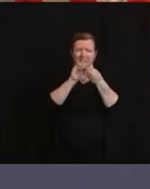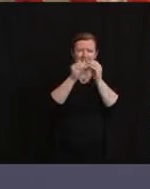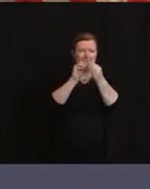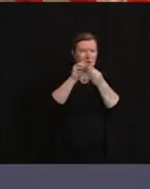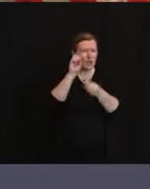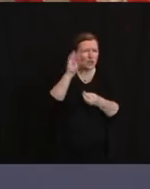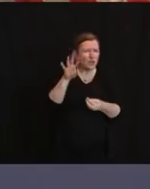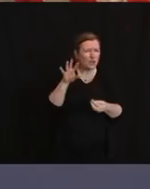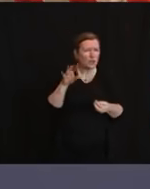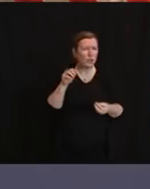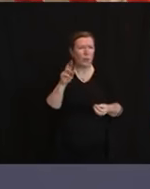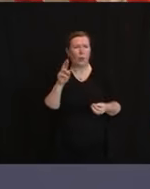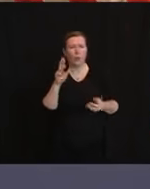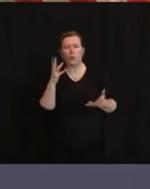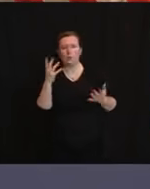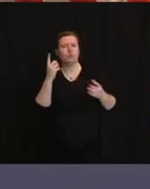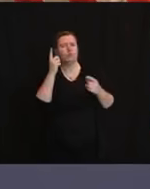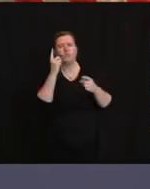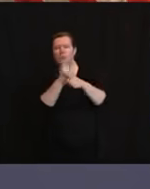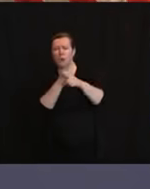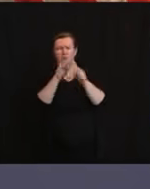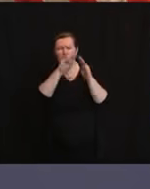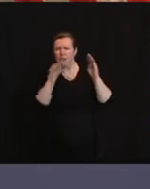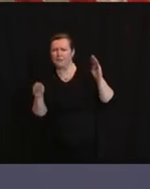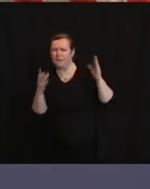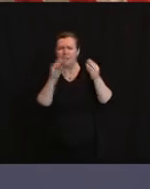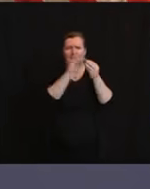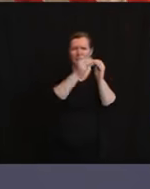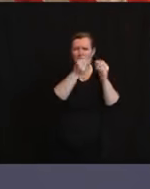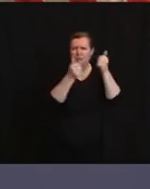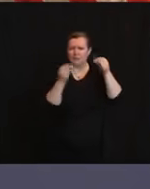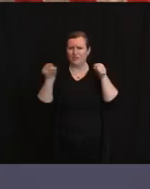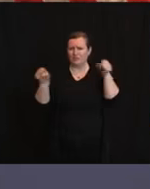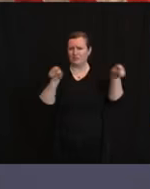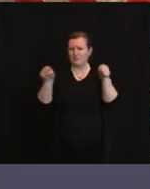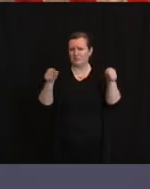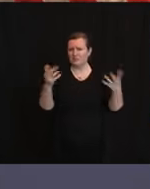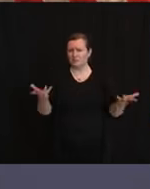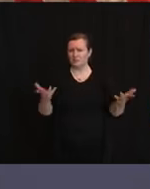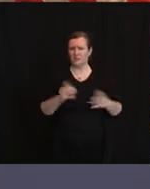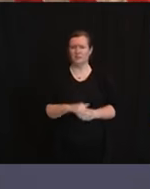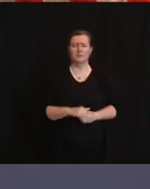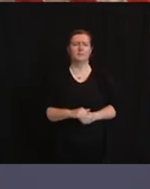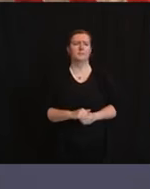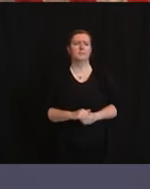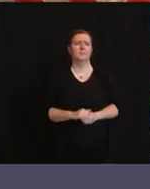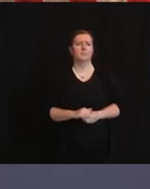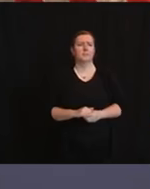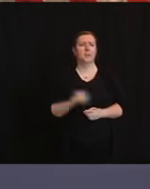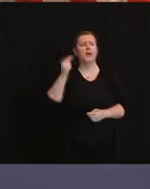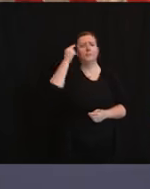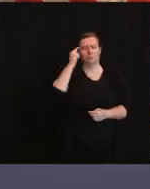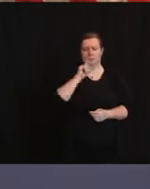direction? So, Judy, can I say something and then throw it open to you? Is that, and maybe Christina as well?